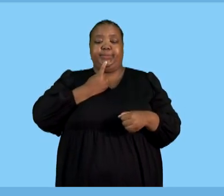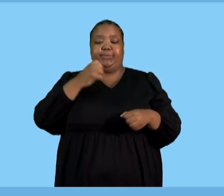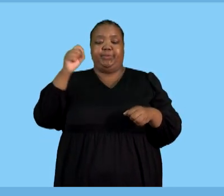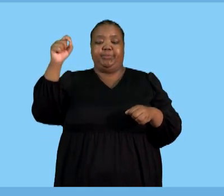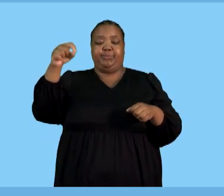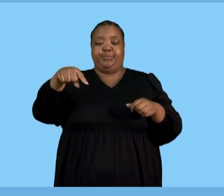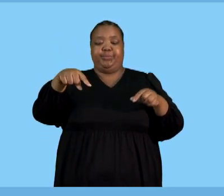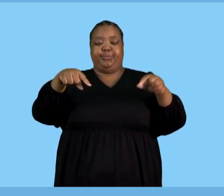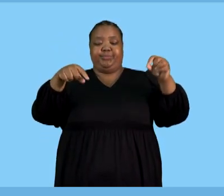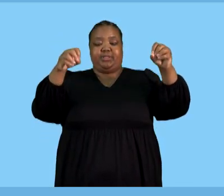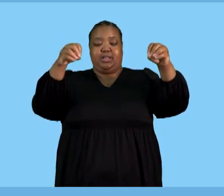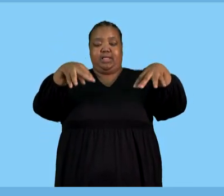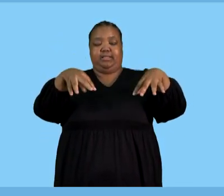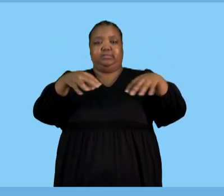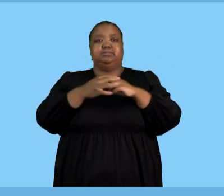candle,